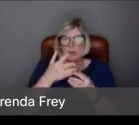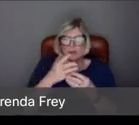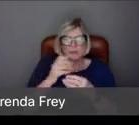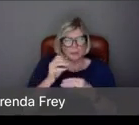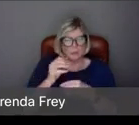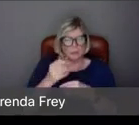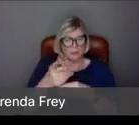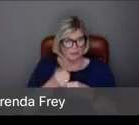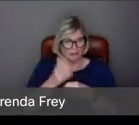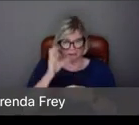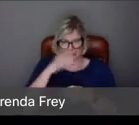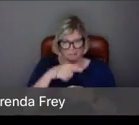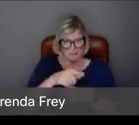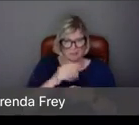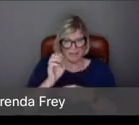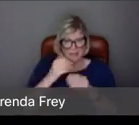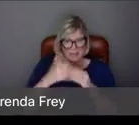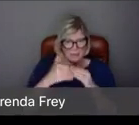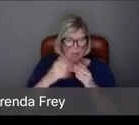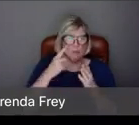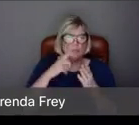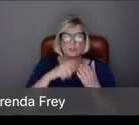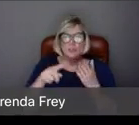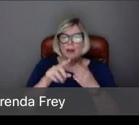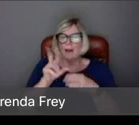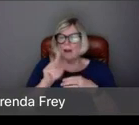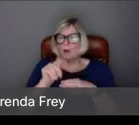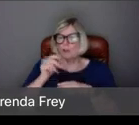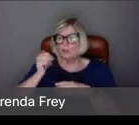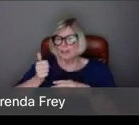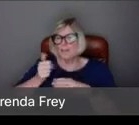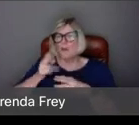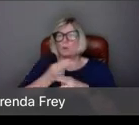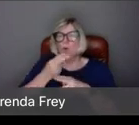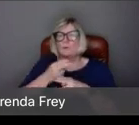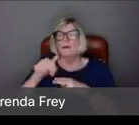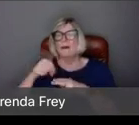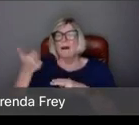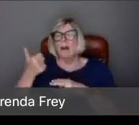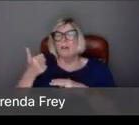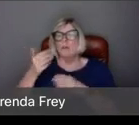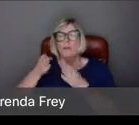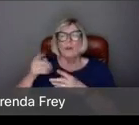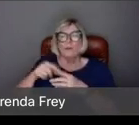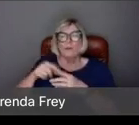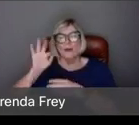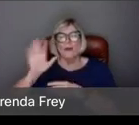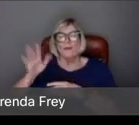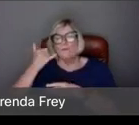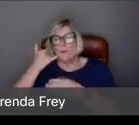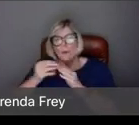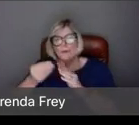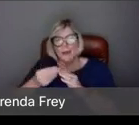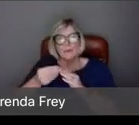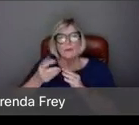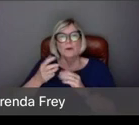unusual email, check it out by your own sources to make sure that it probably is illegitimate, so you do not respond to it.